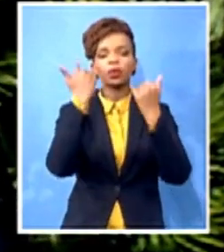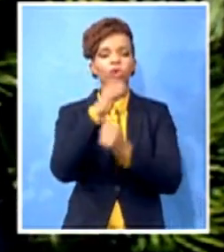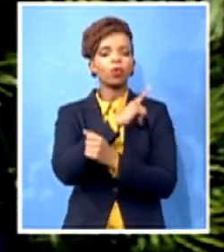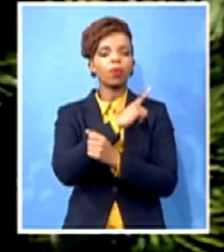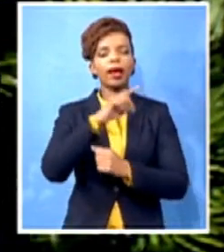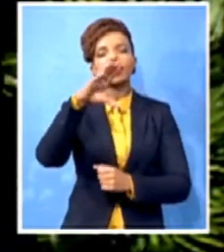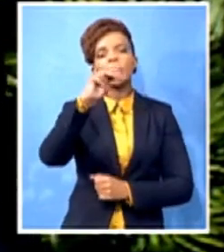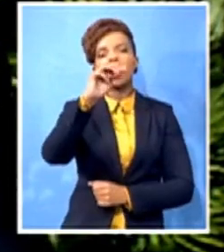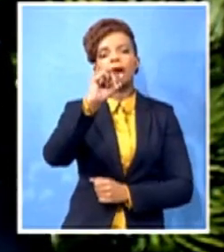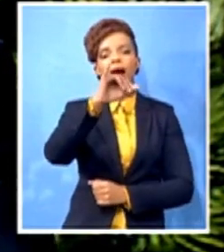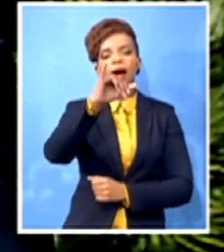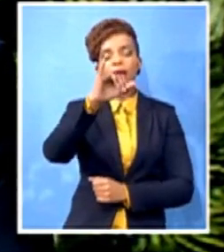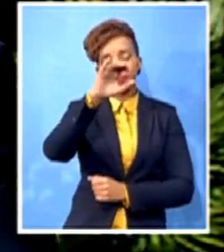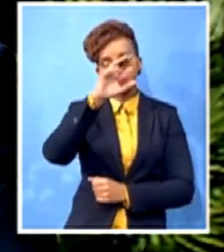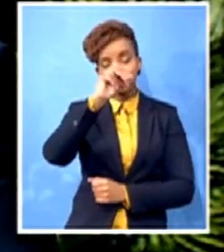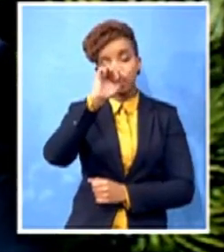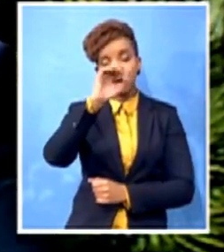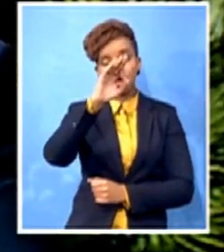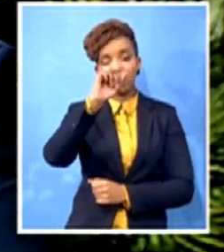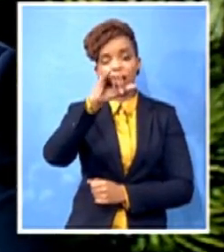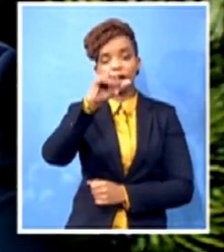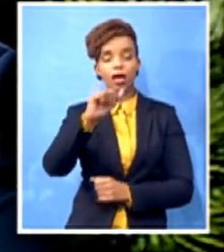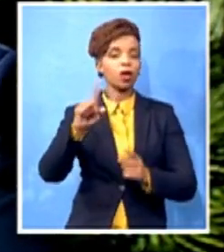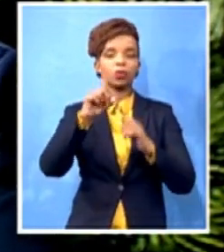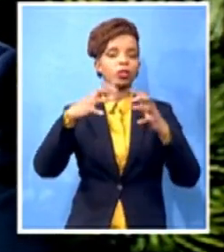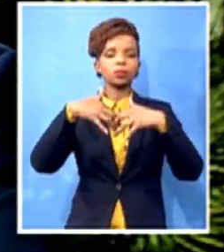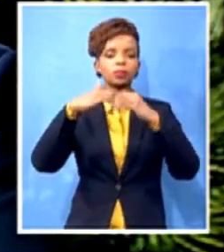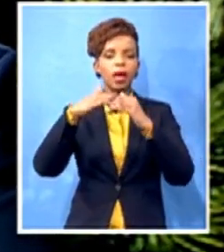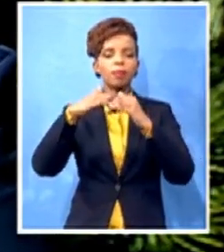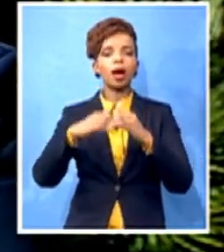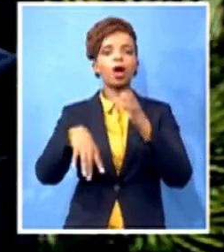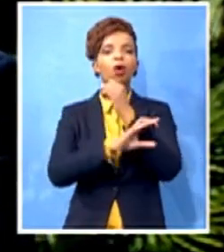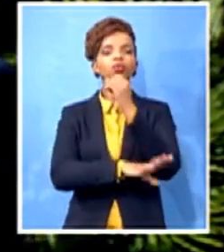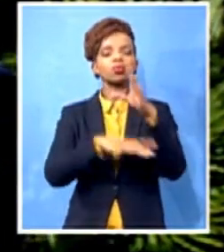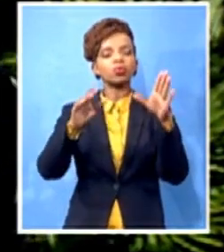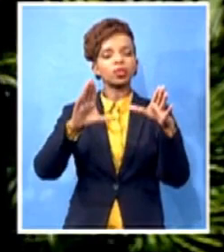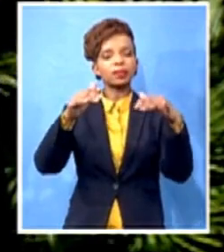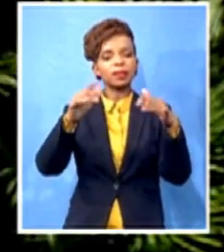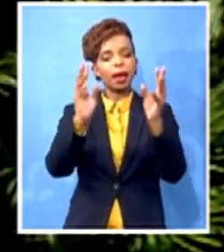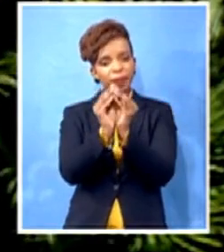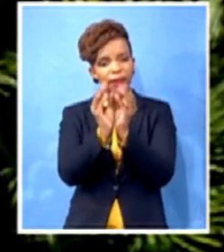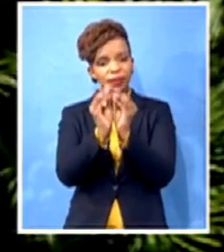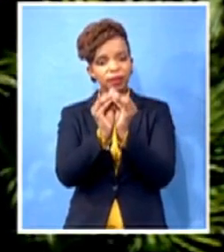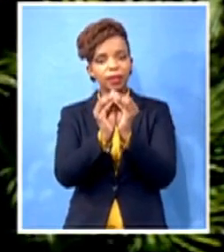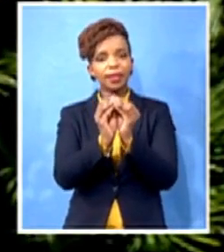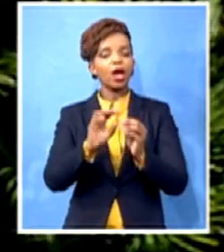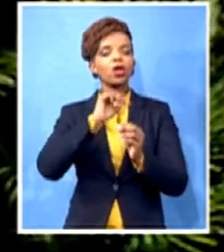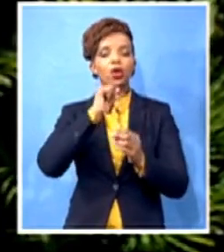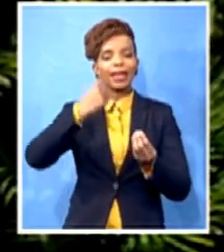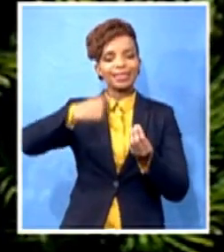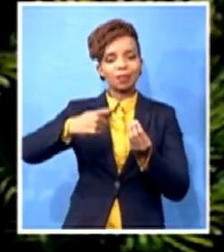meeting and acts not as a speaker of council but a member of the power constellation